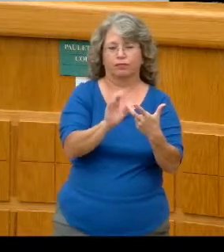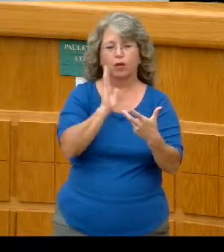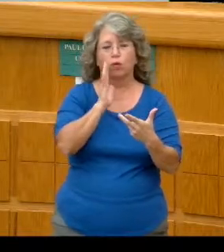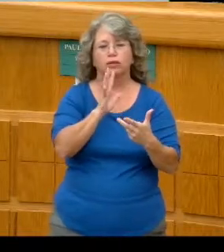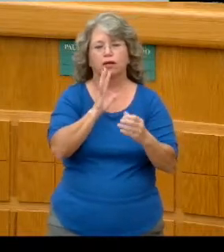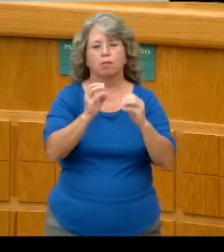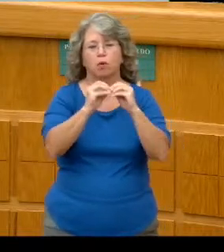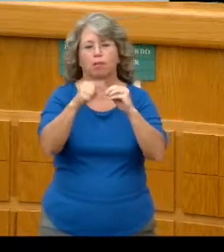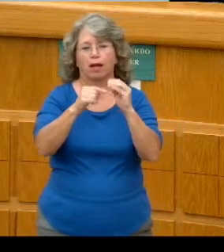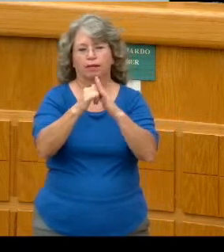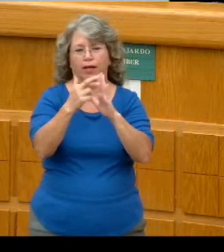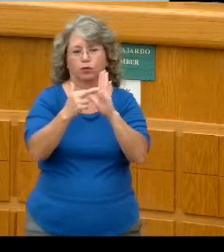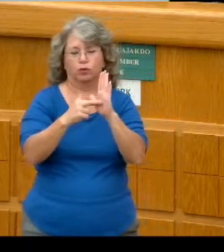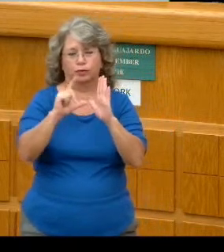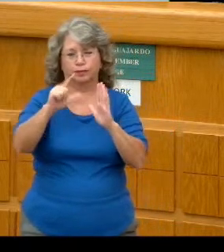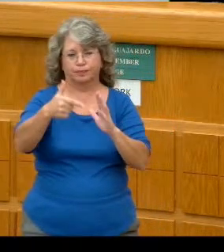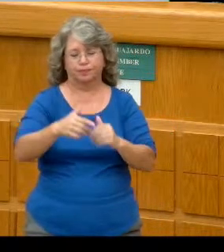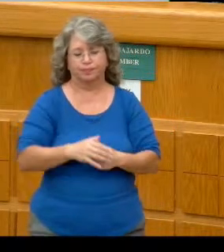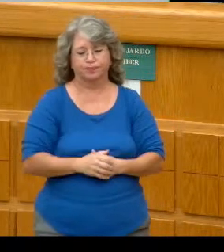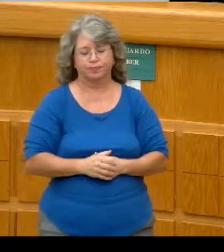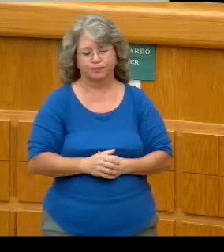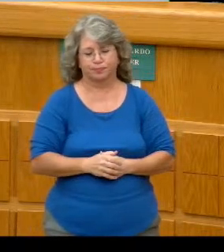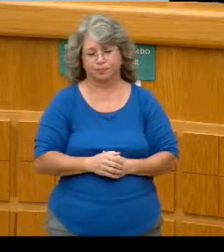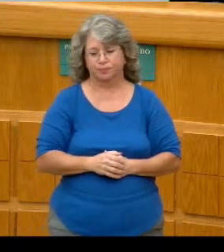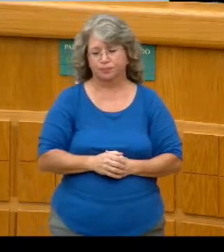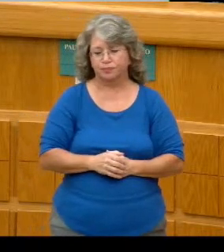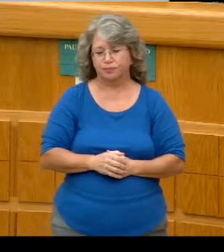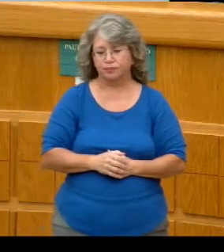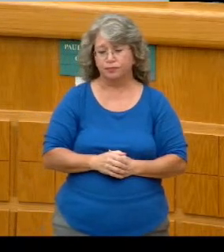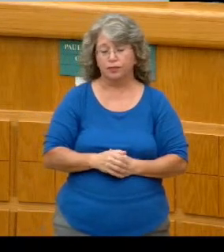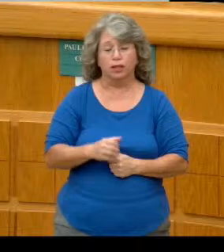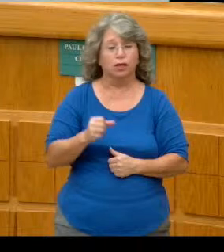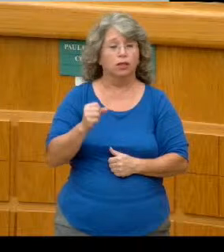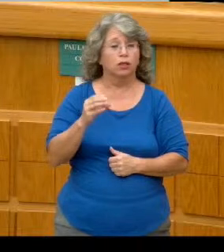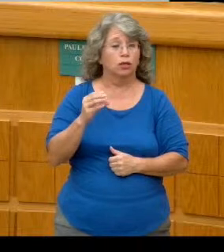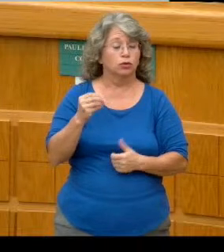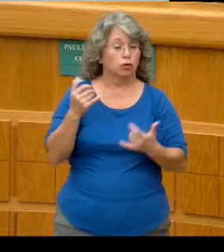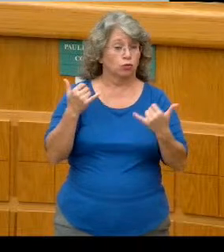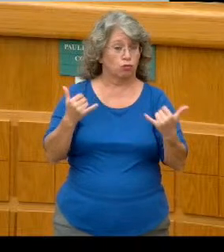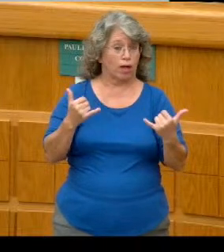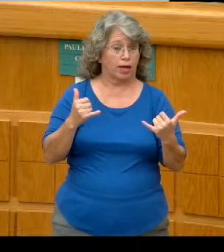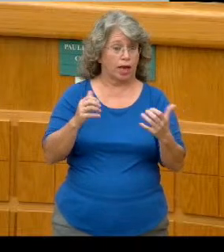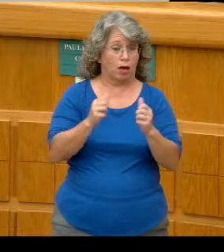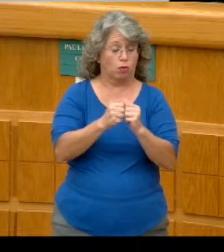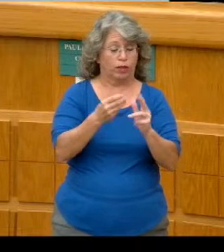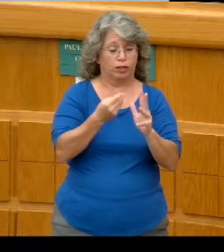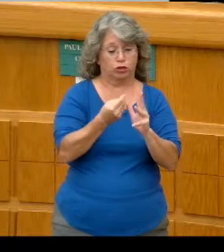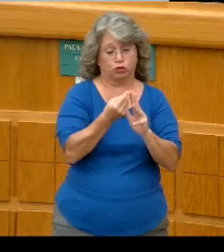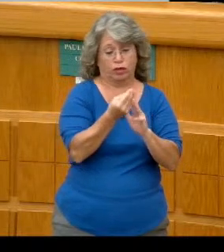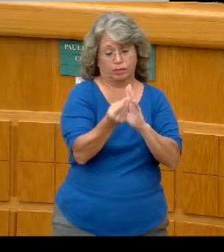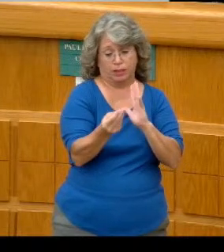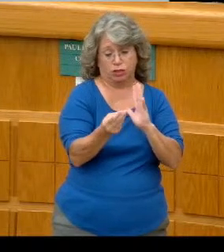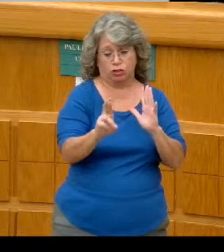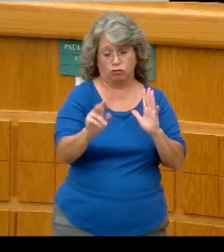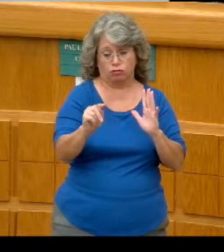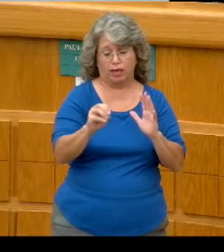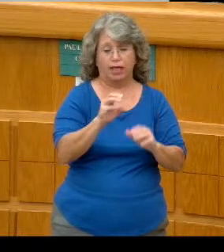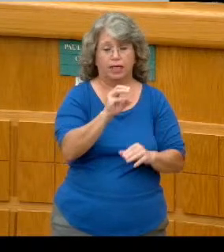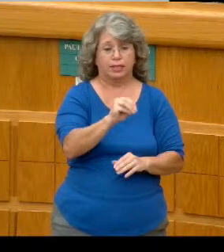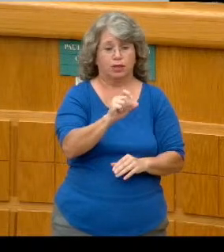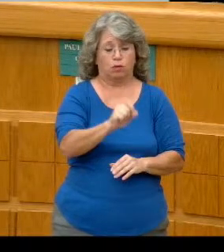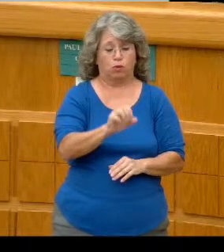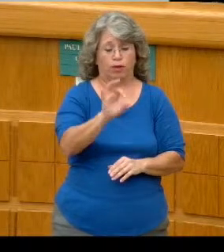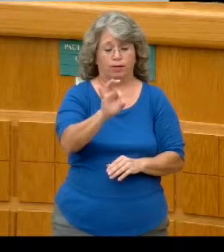on. There'll be a slide where we can talk about the ins and outs of it. So where are we at right now for transmission? We're at 0.9, the same place we